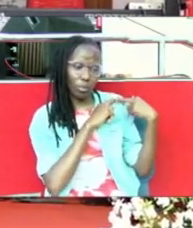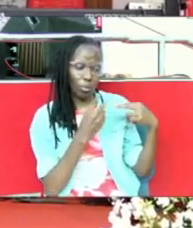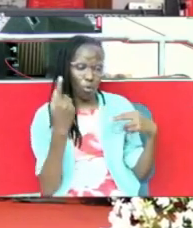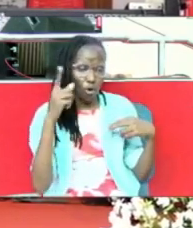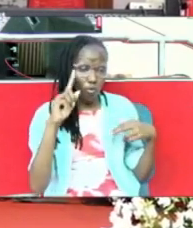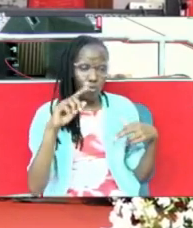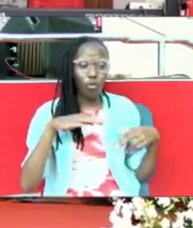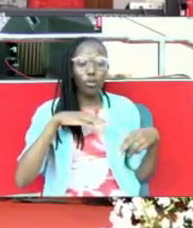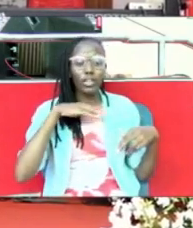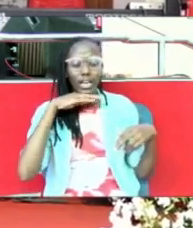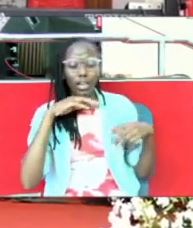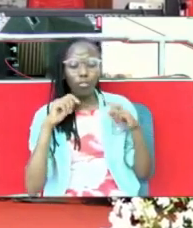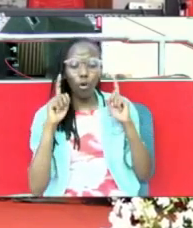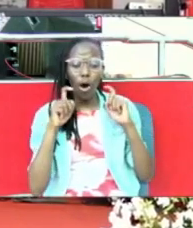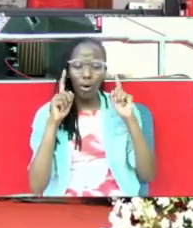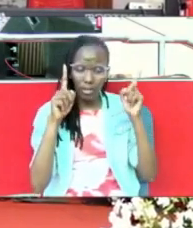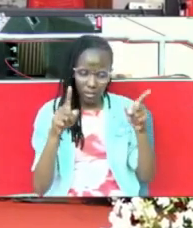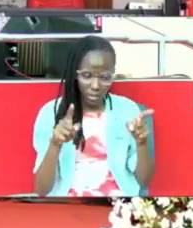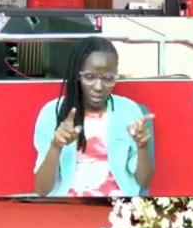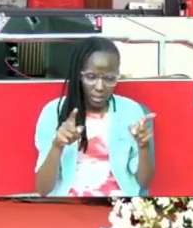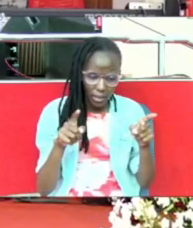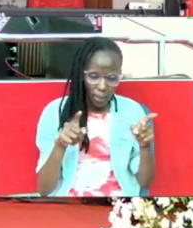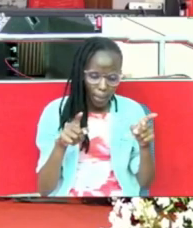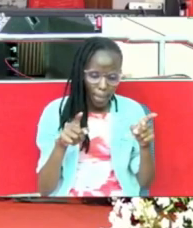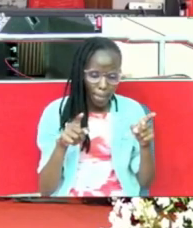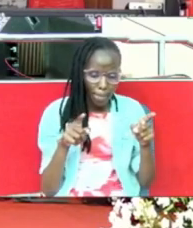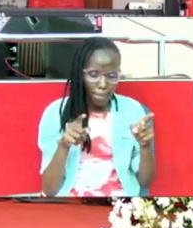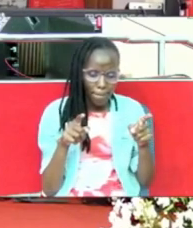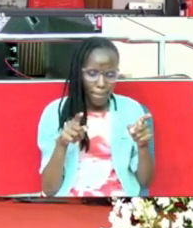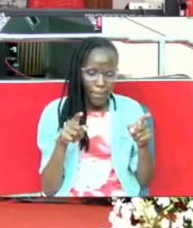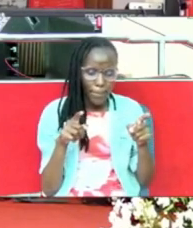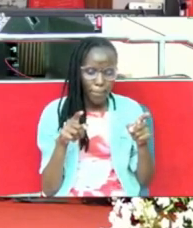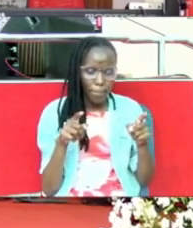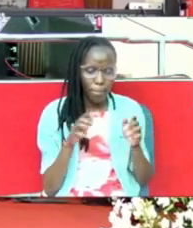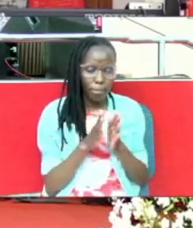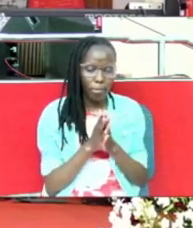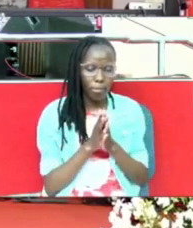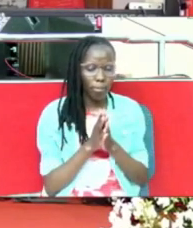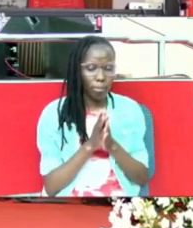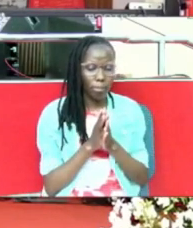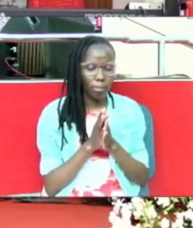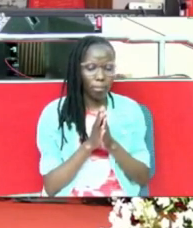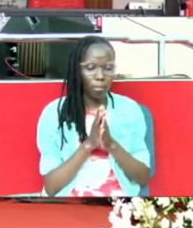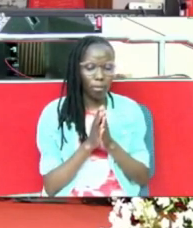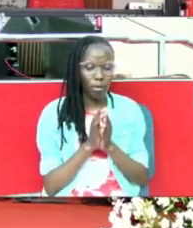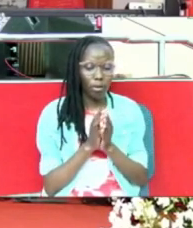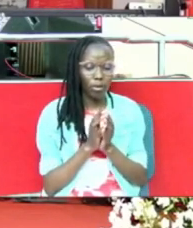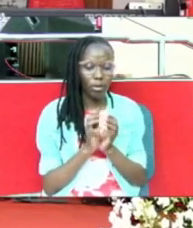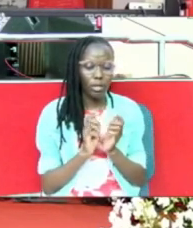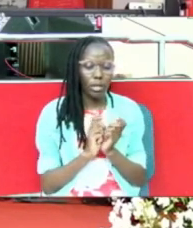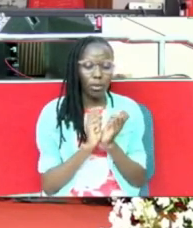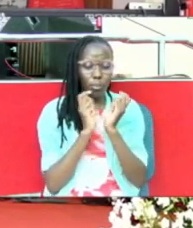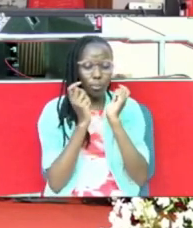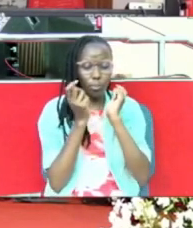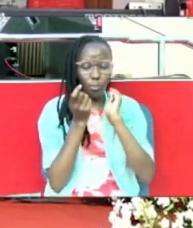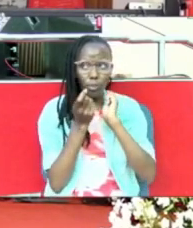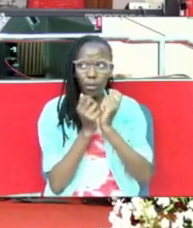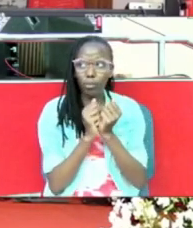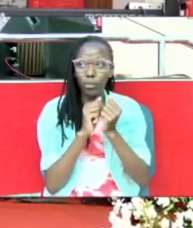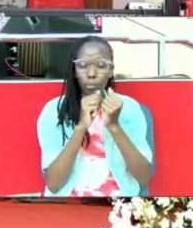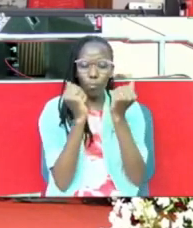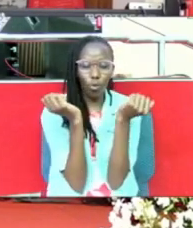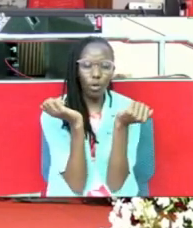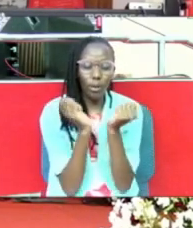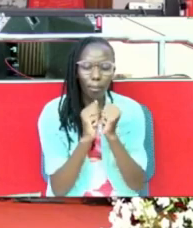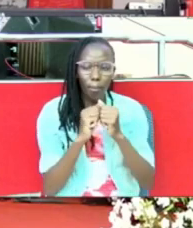anatangaza waziwazi ya kwamba kulikuwa na jukumu kwa kufia dhambi zetu. Our brokenness, our sicknesses. Ile